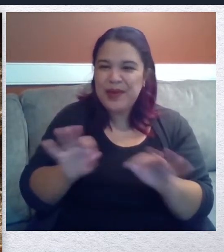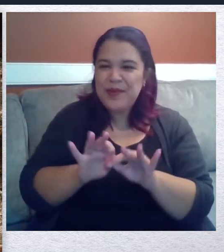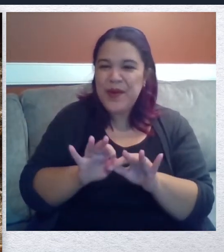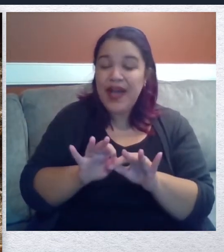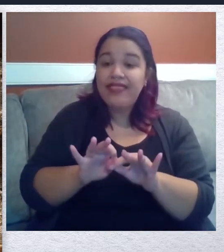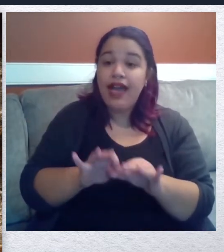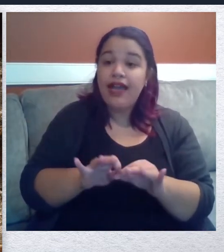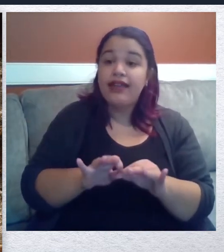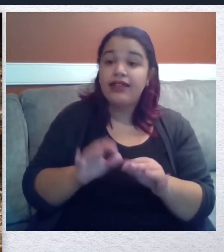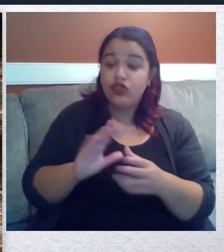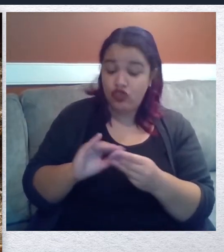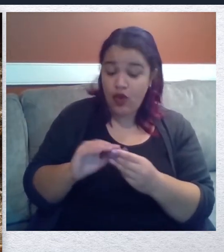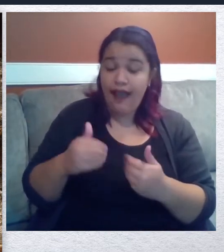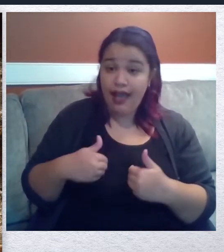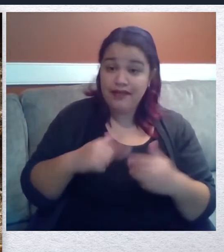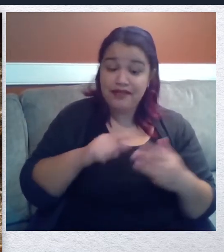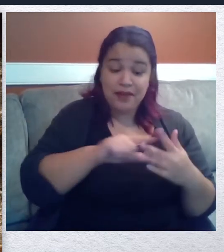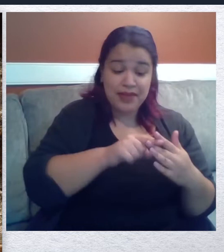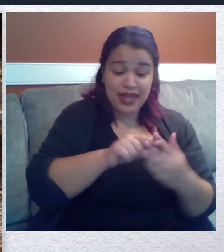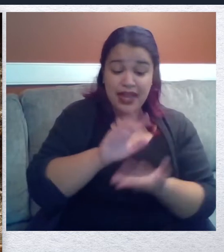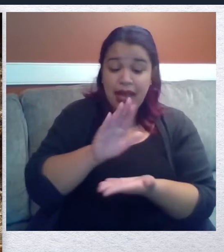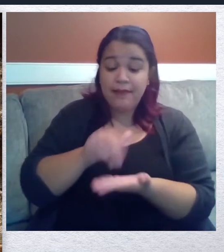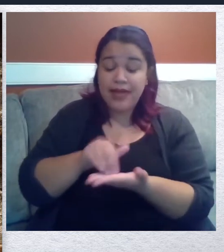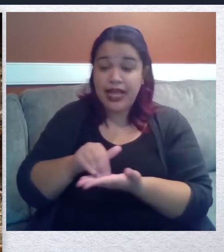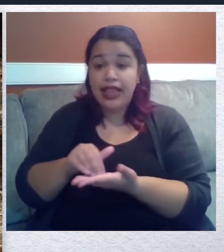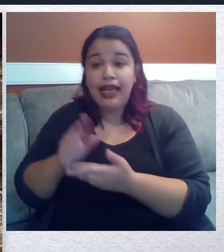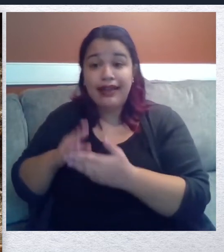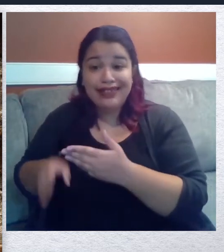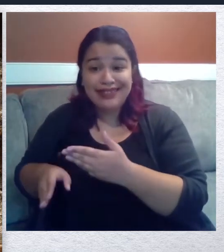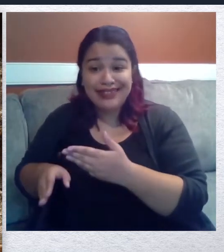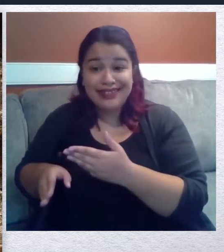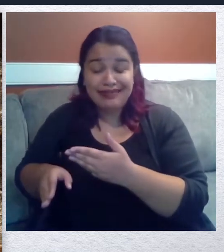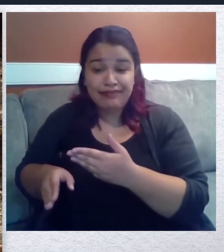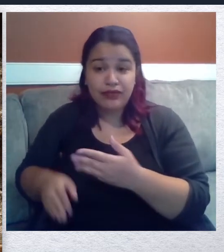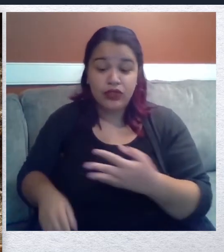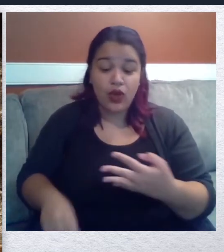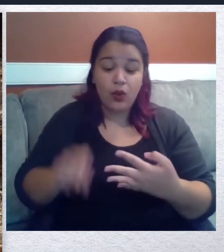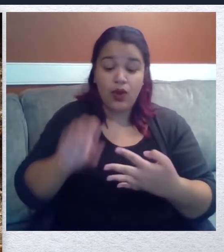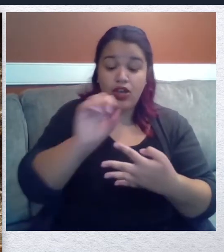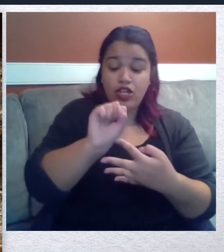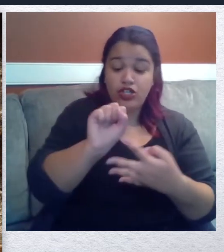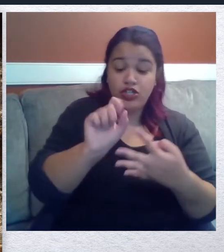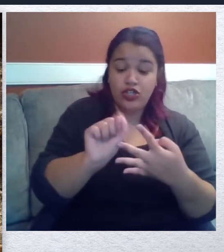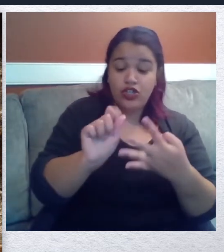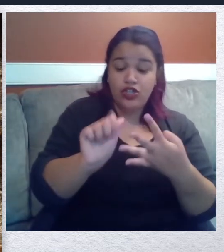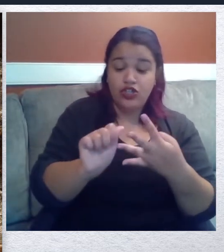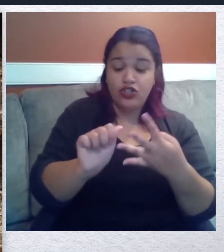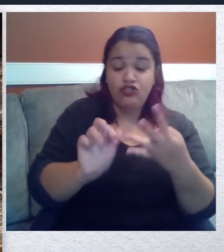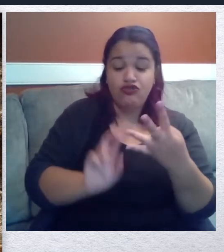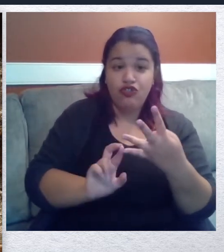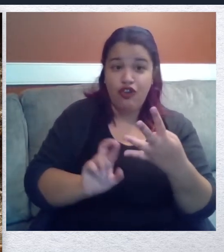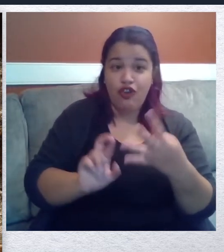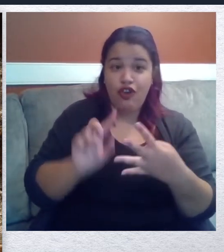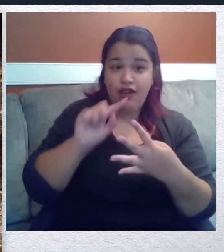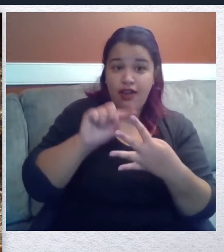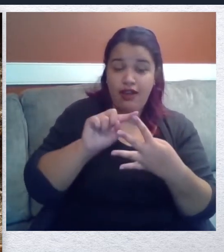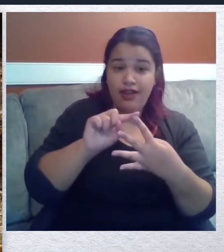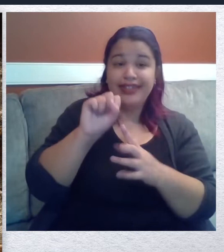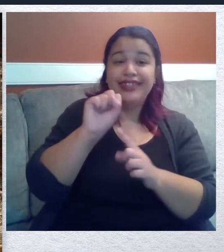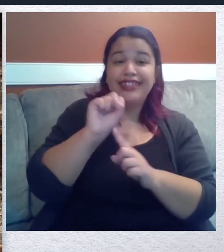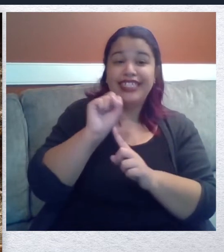end. Again, STAR stands for situation, task, action, and